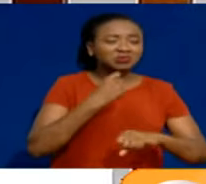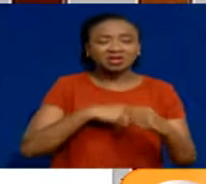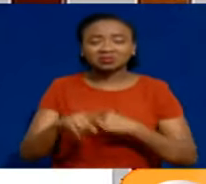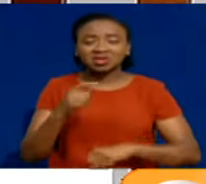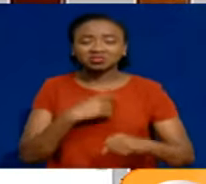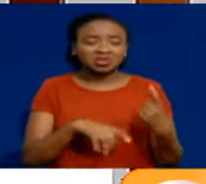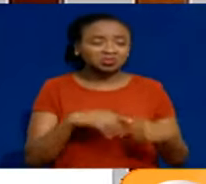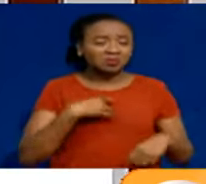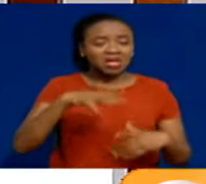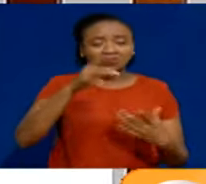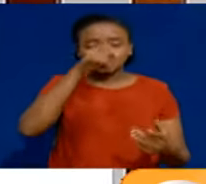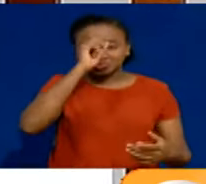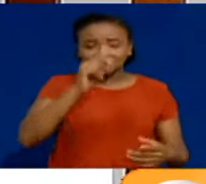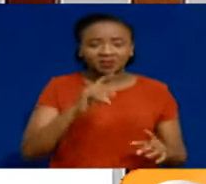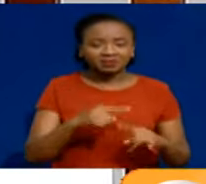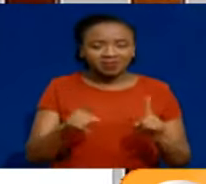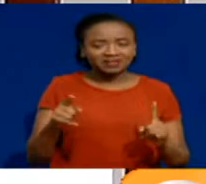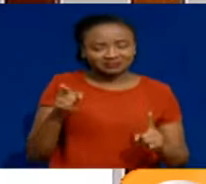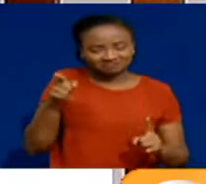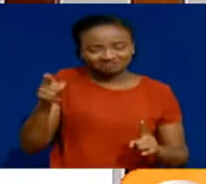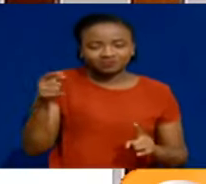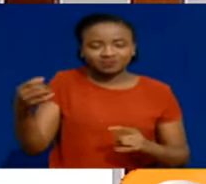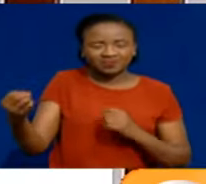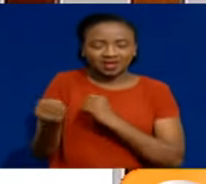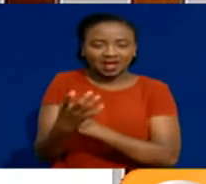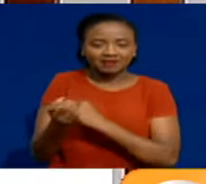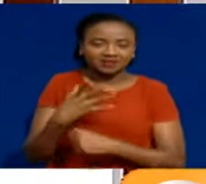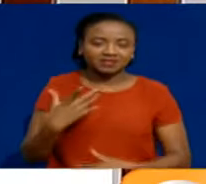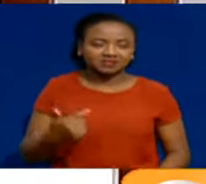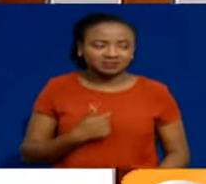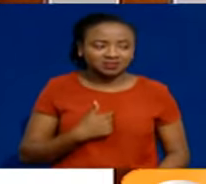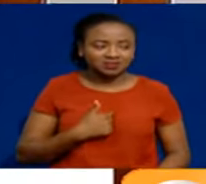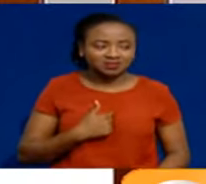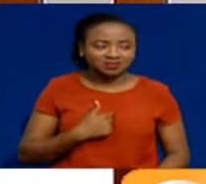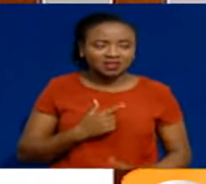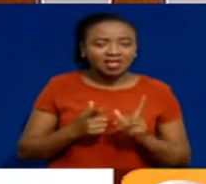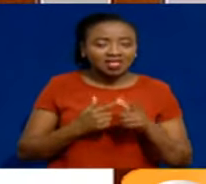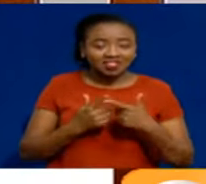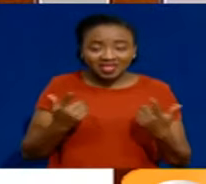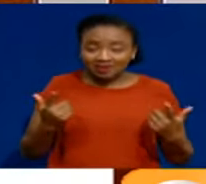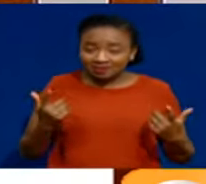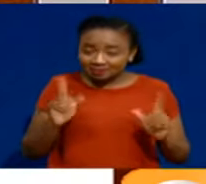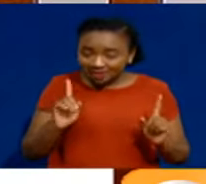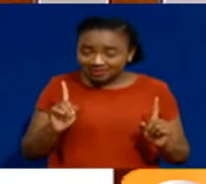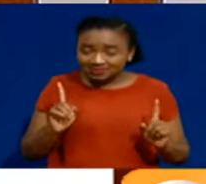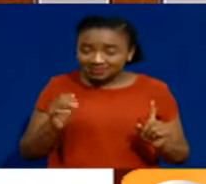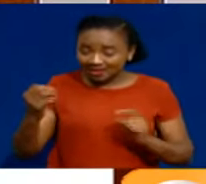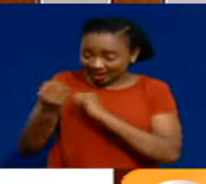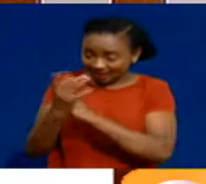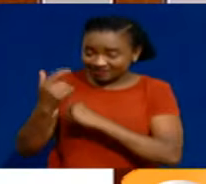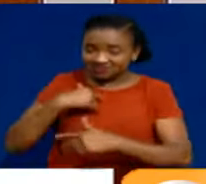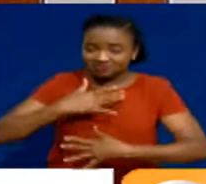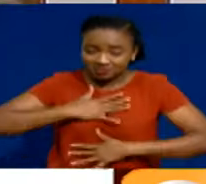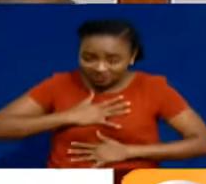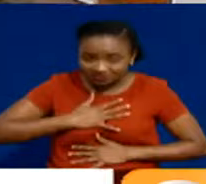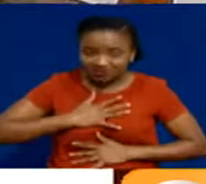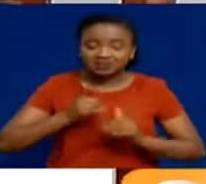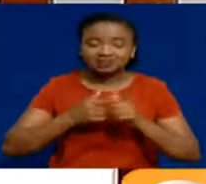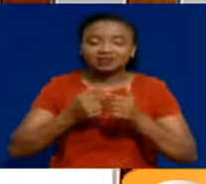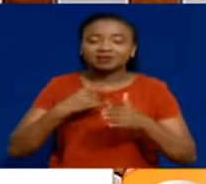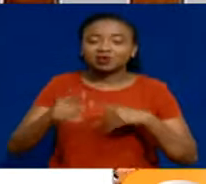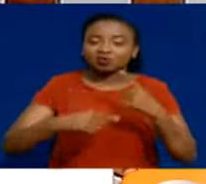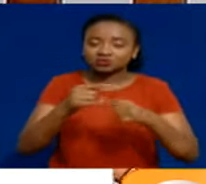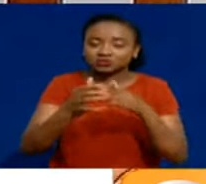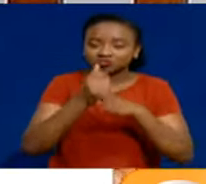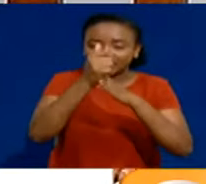to her. But I know the advice valid. But then I remain the head of the family. How do I